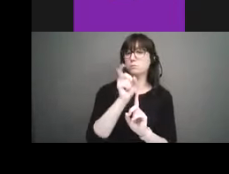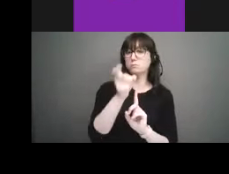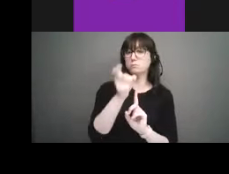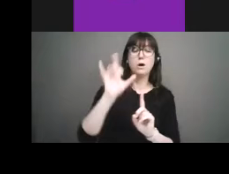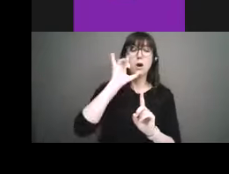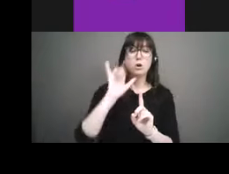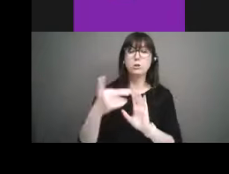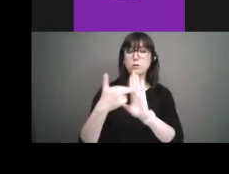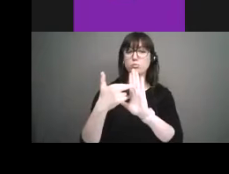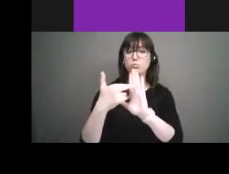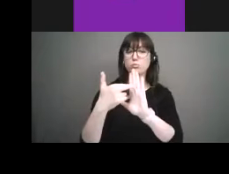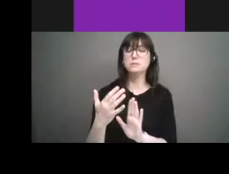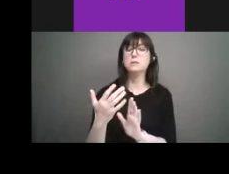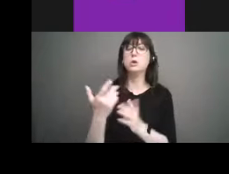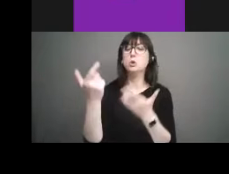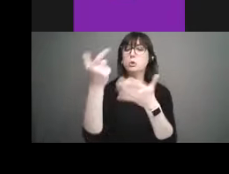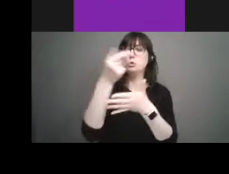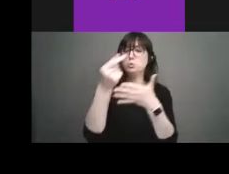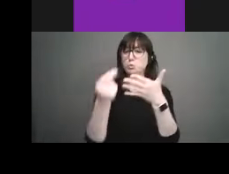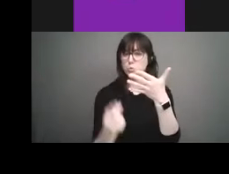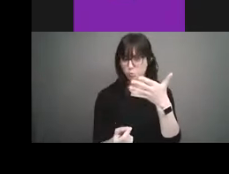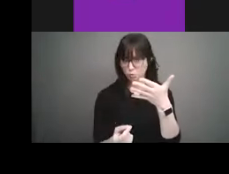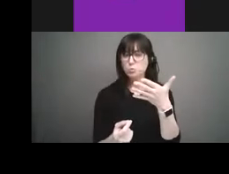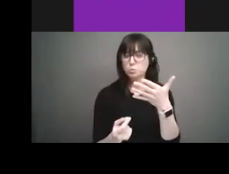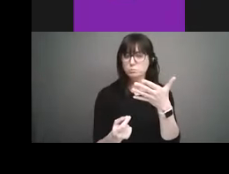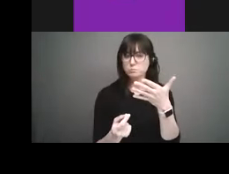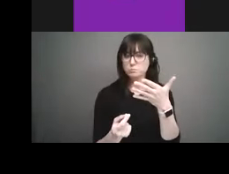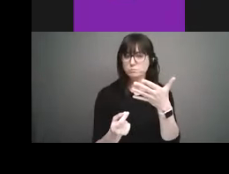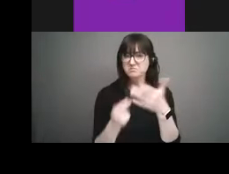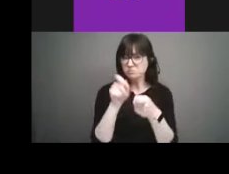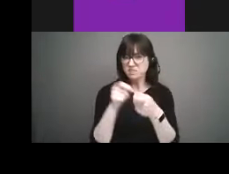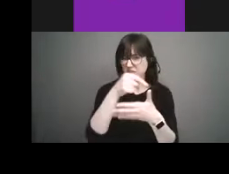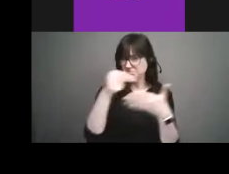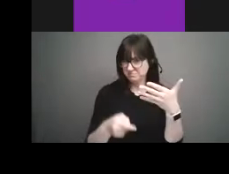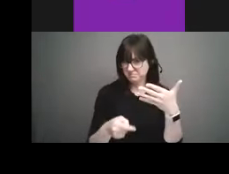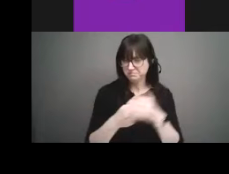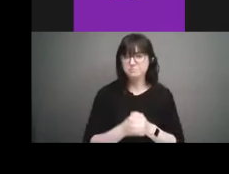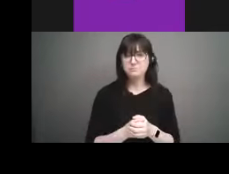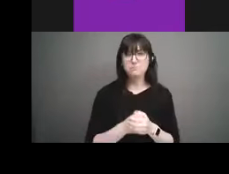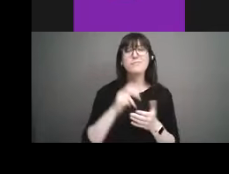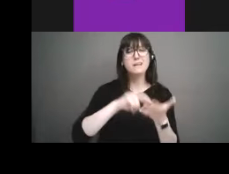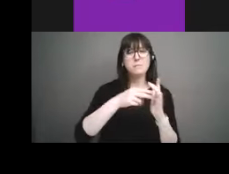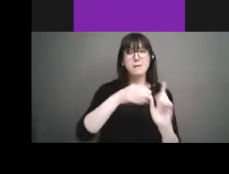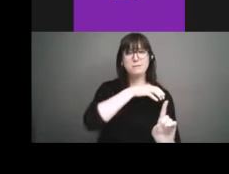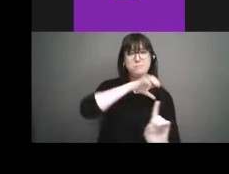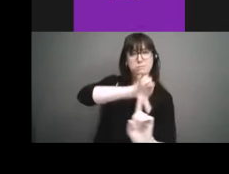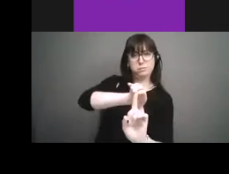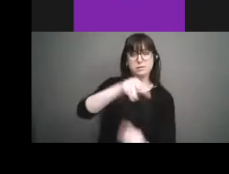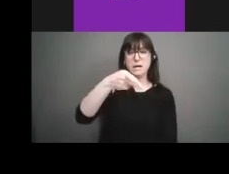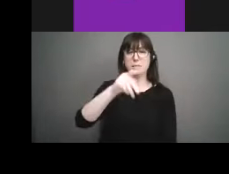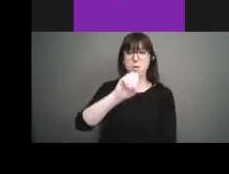agent to carry out certain requests. And that's a power of attorney for